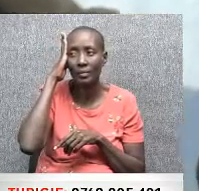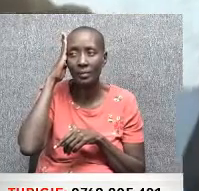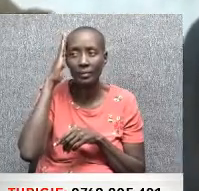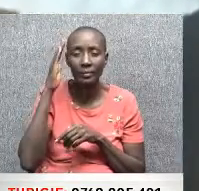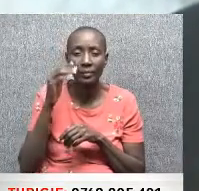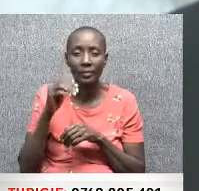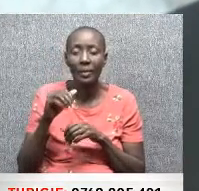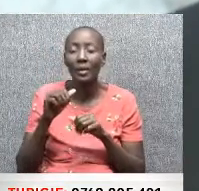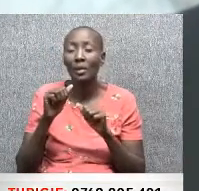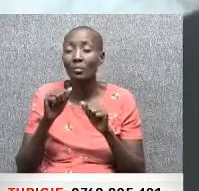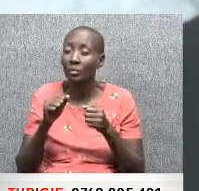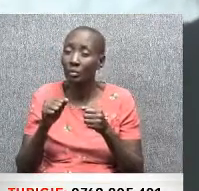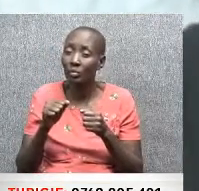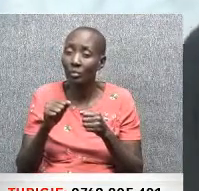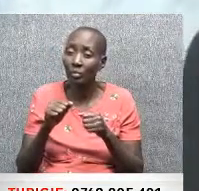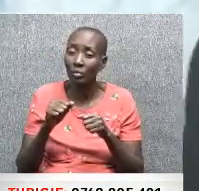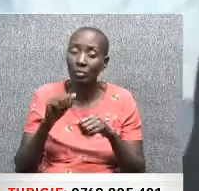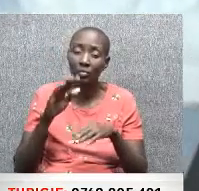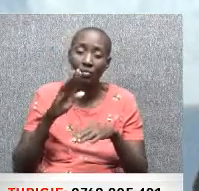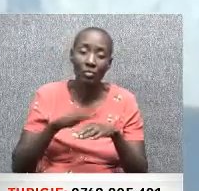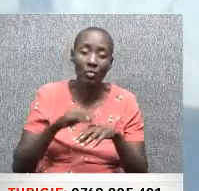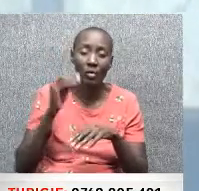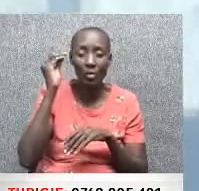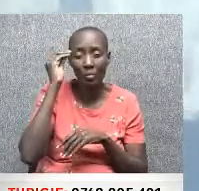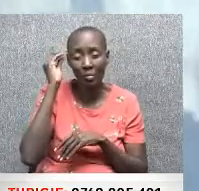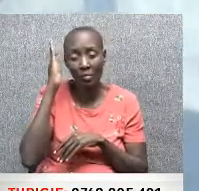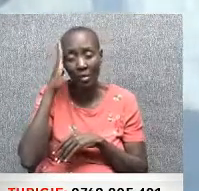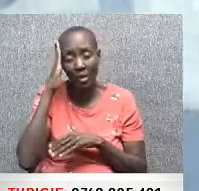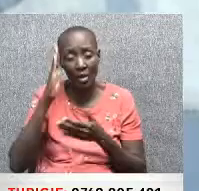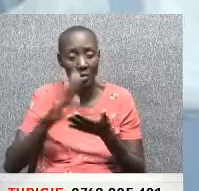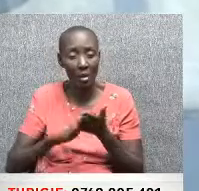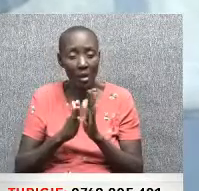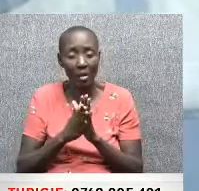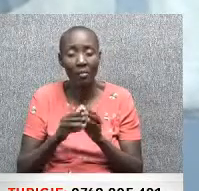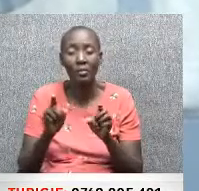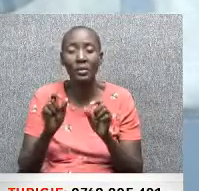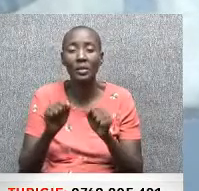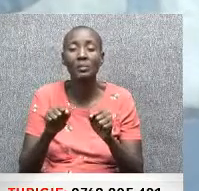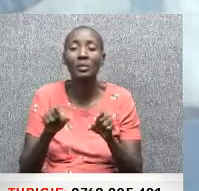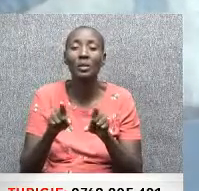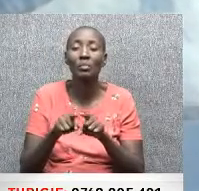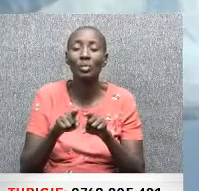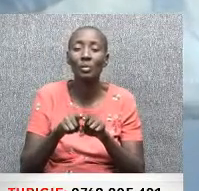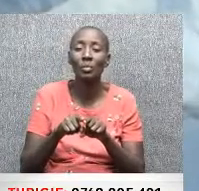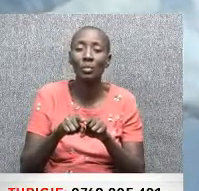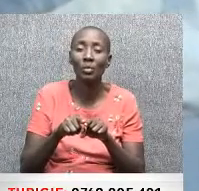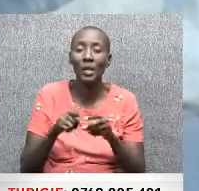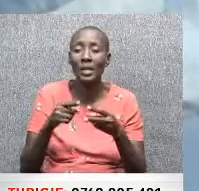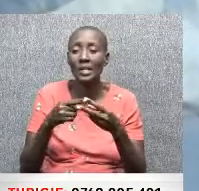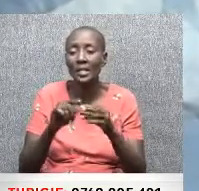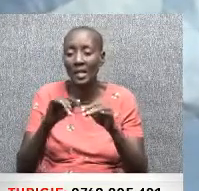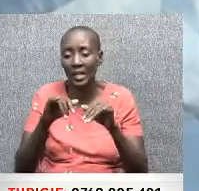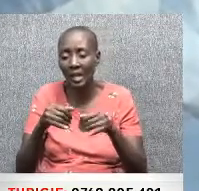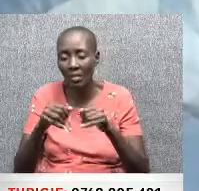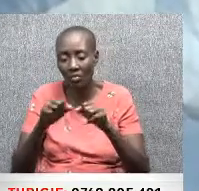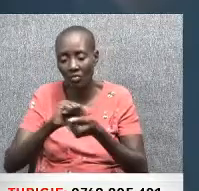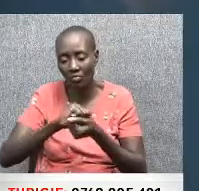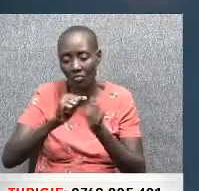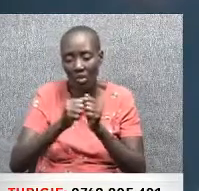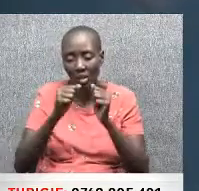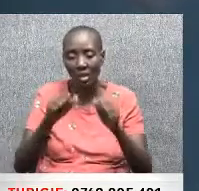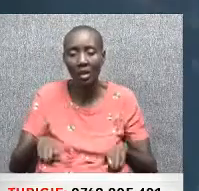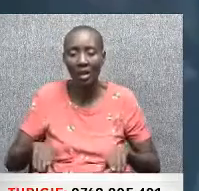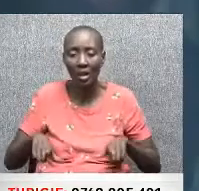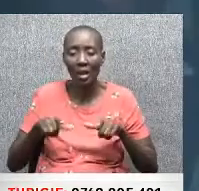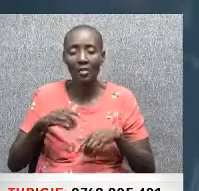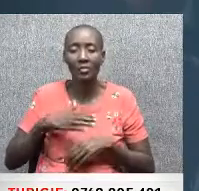We can make it a good memory, and we can make it a beginning of a change to our lives.